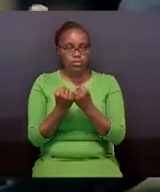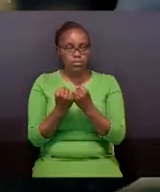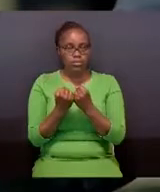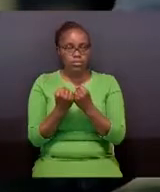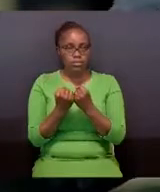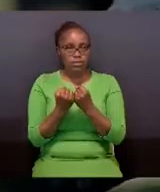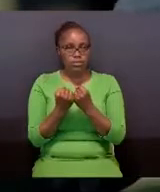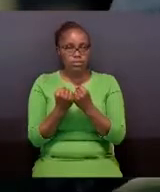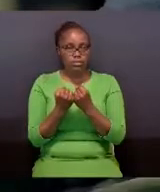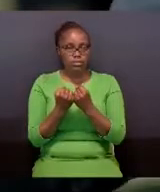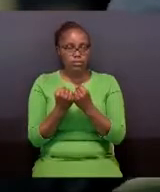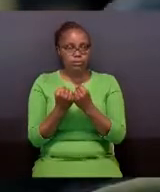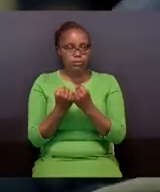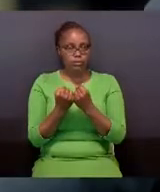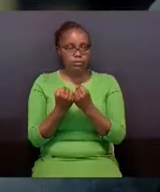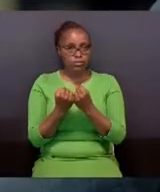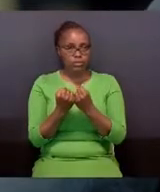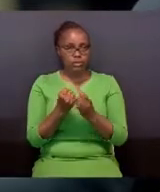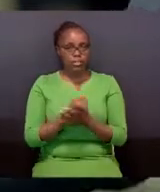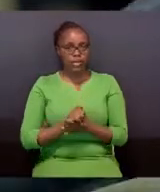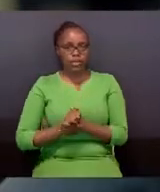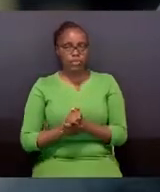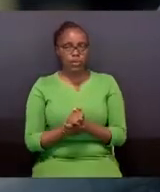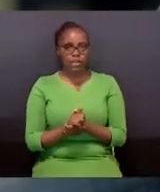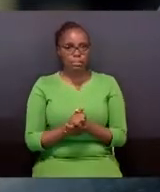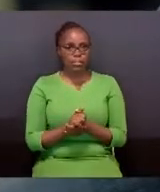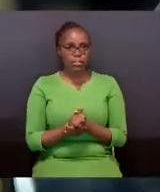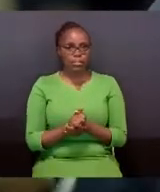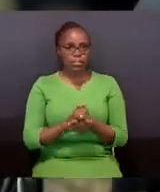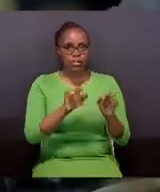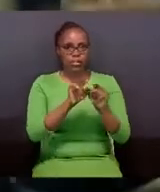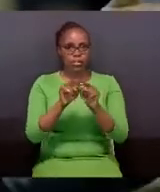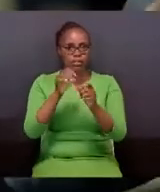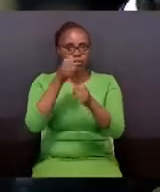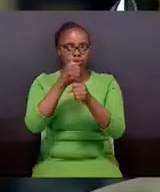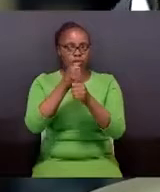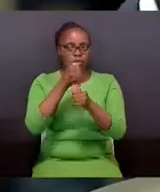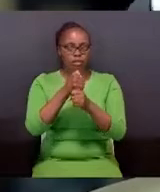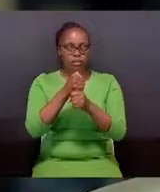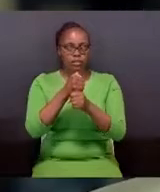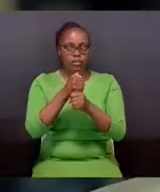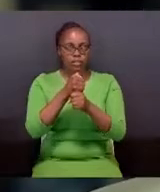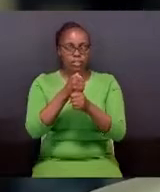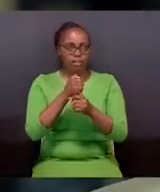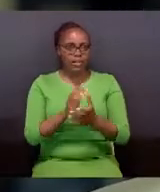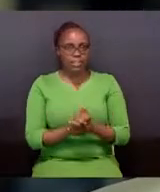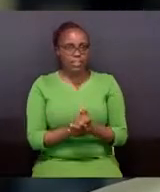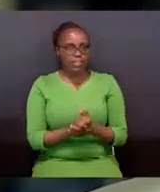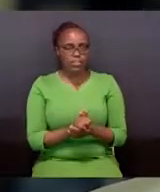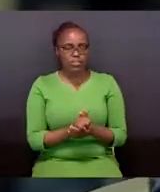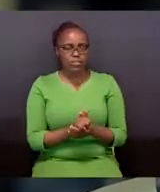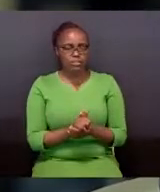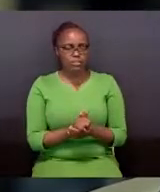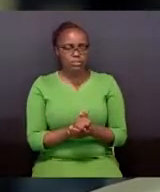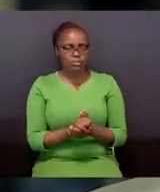because he became an MP, a member of parliament. A member of parliament deals with the people on a daily